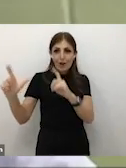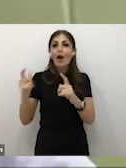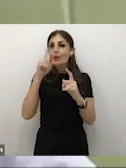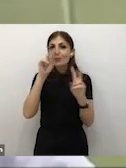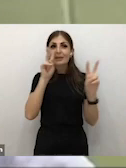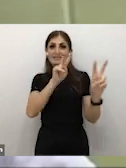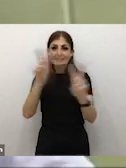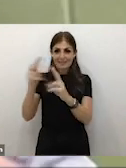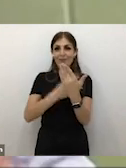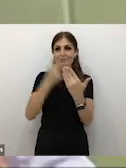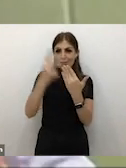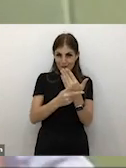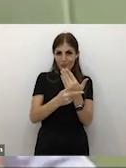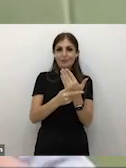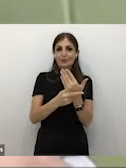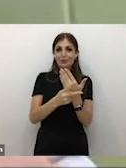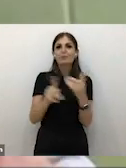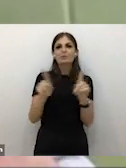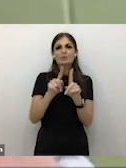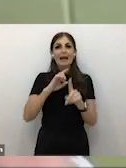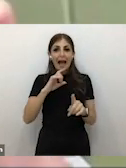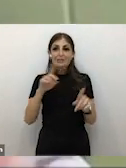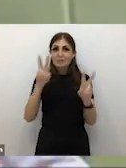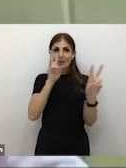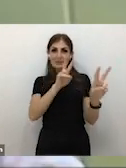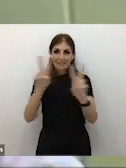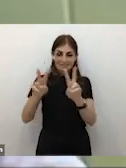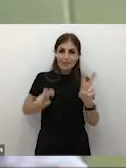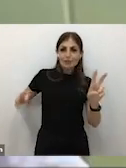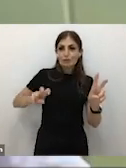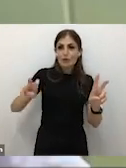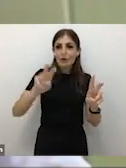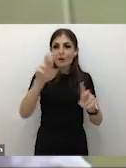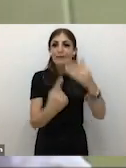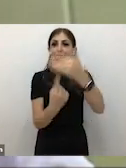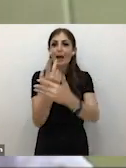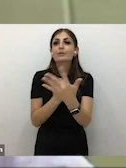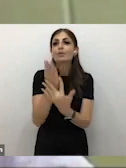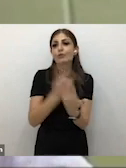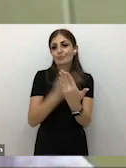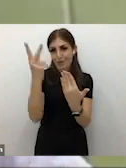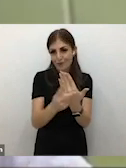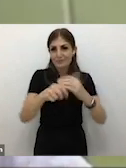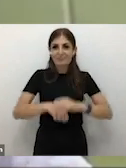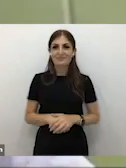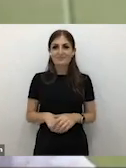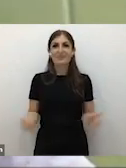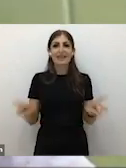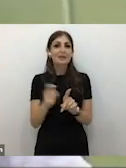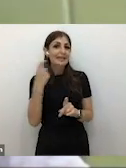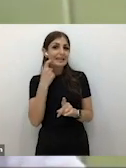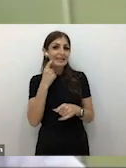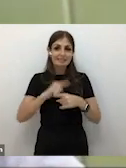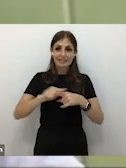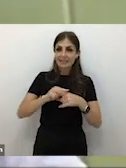before, and this is like a cartoon that shows you the journey that you'll take through the program. We also have an easy English